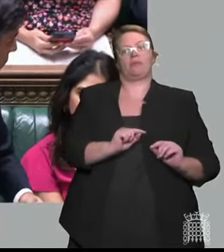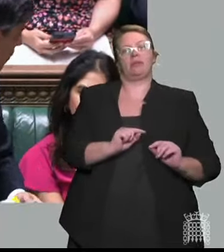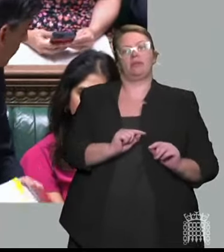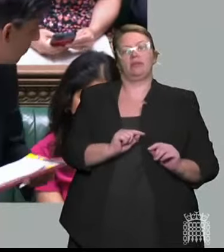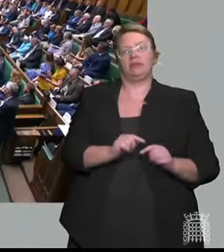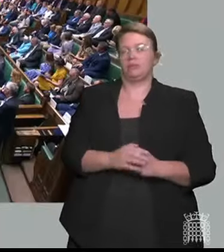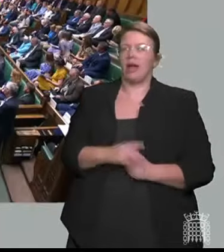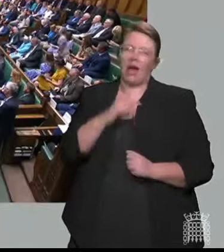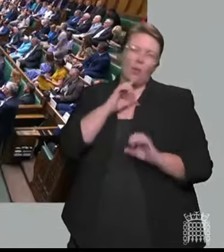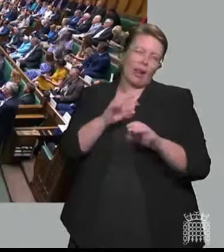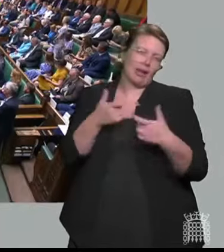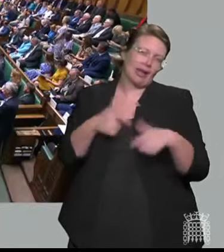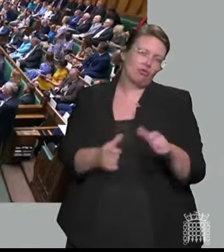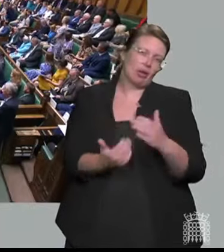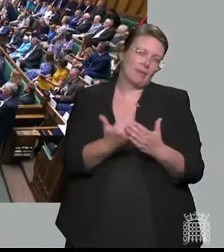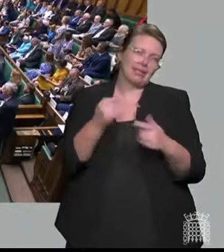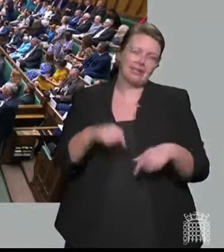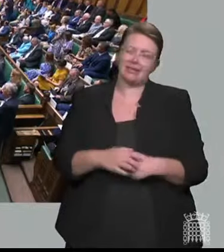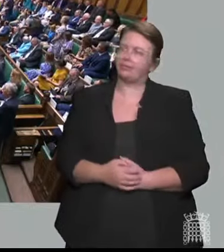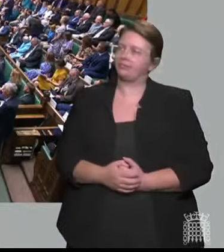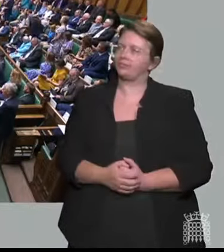on our progress. Luke Pollard.